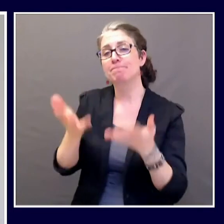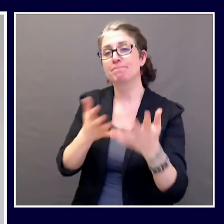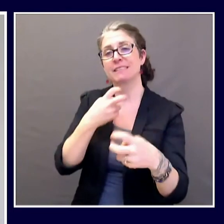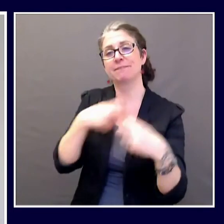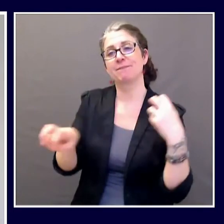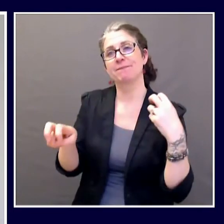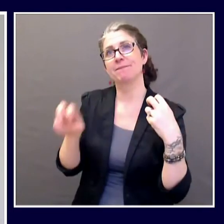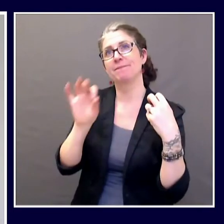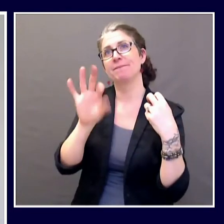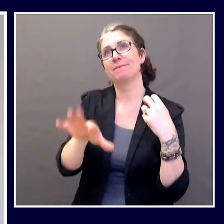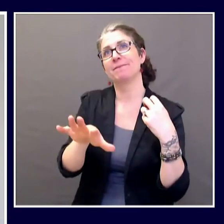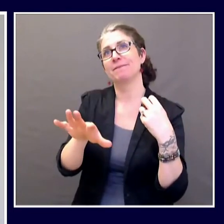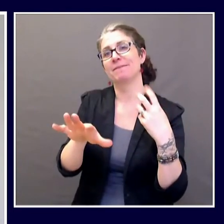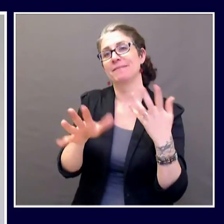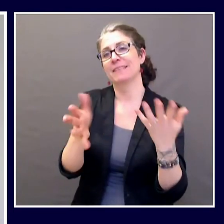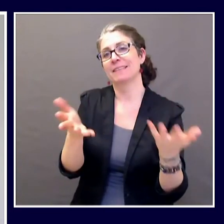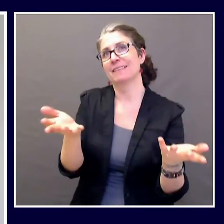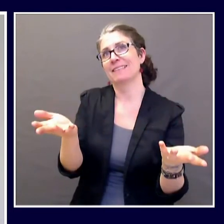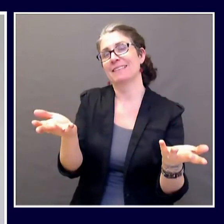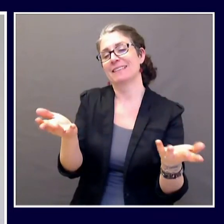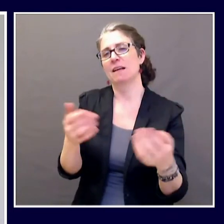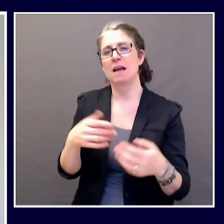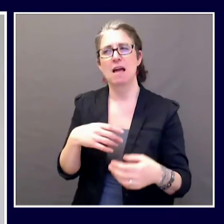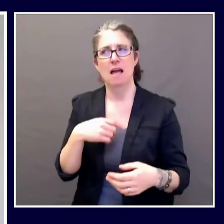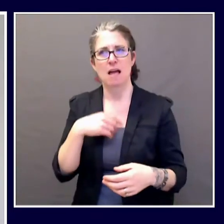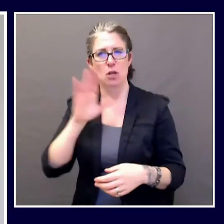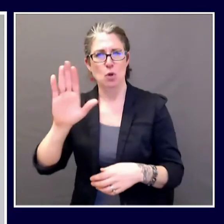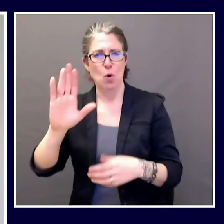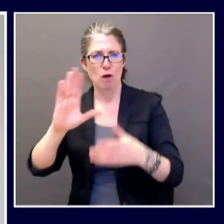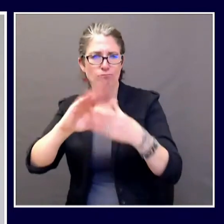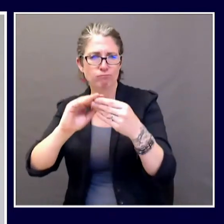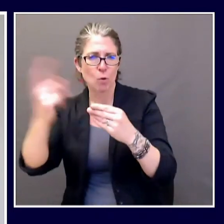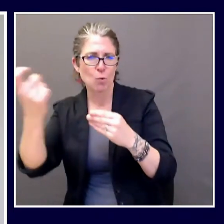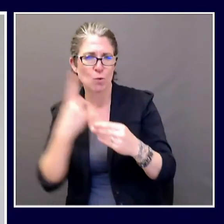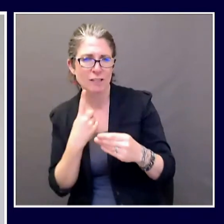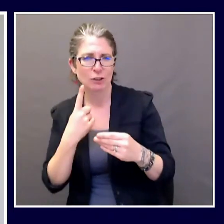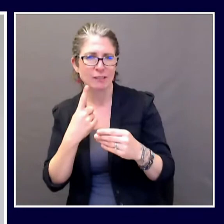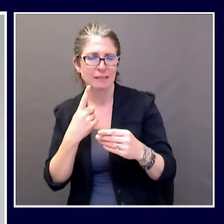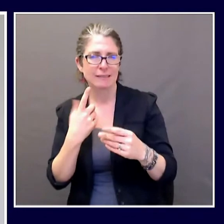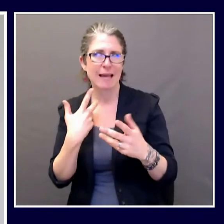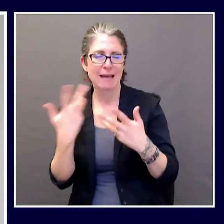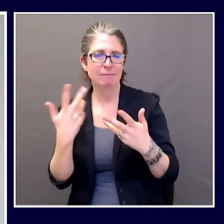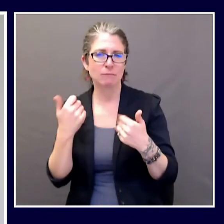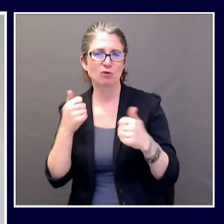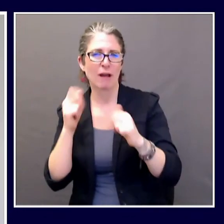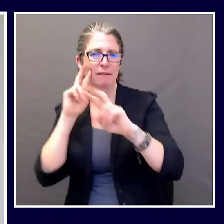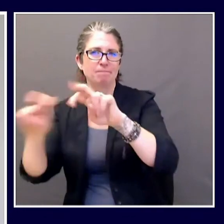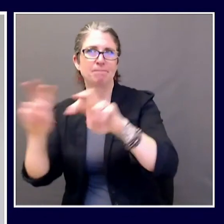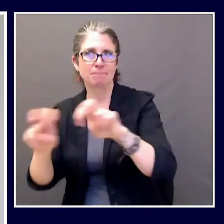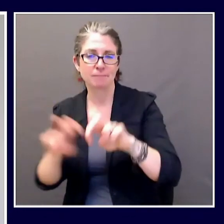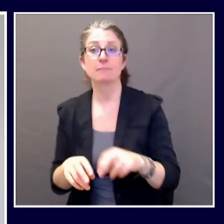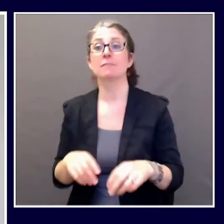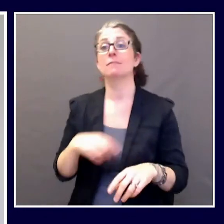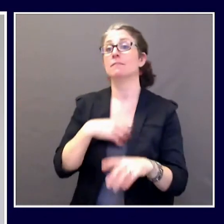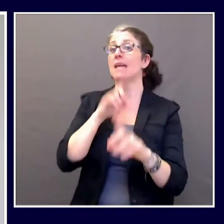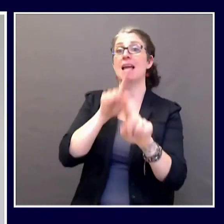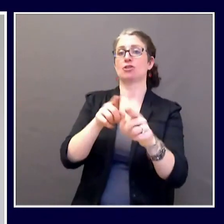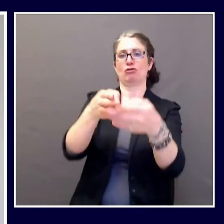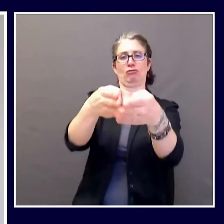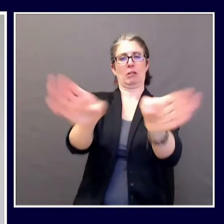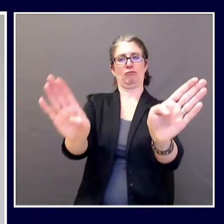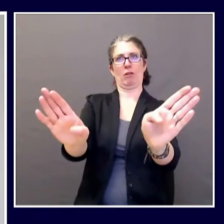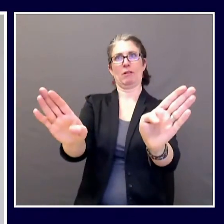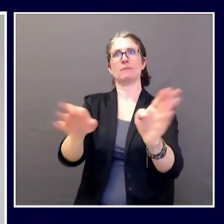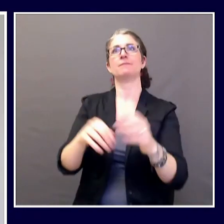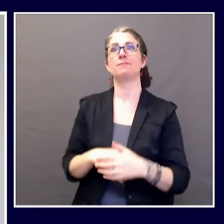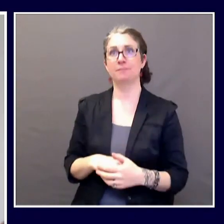In general, the vaccines, all three that we have, as I've noted, are spectacularly effective at keeping